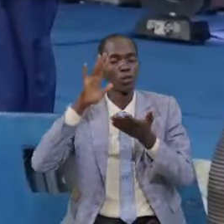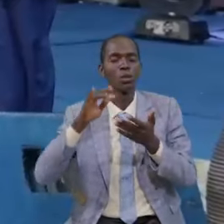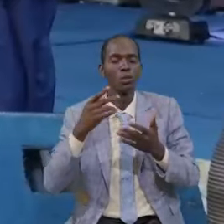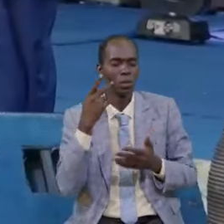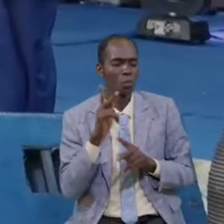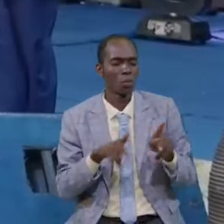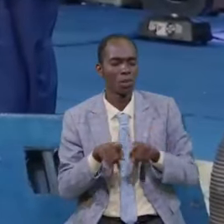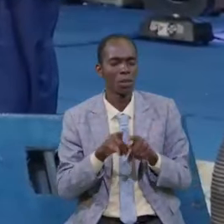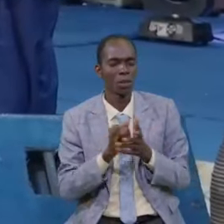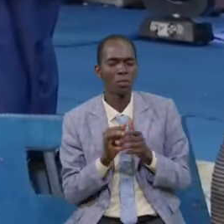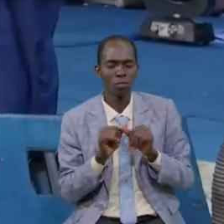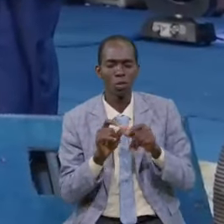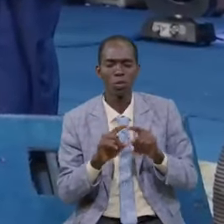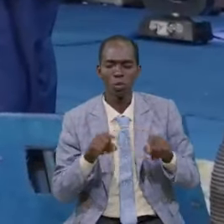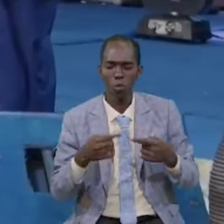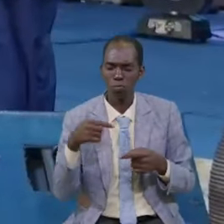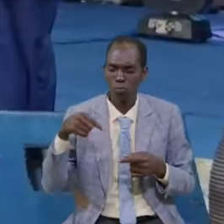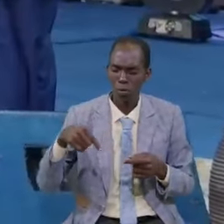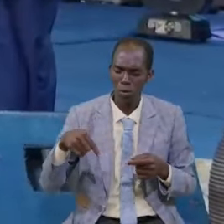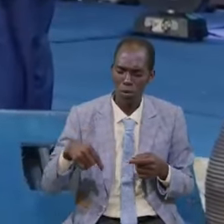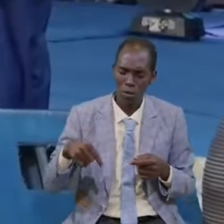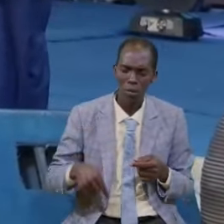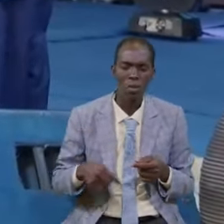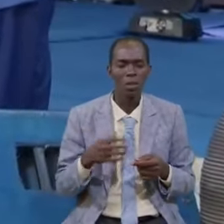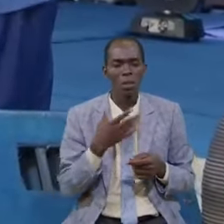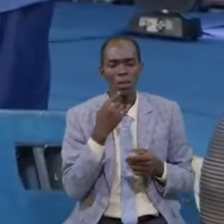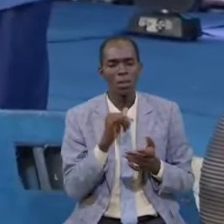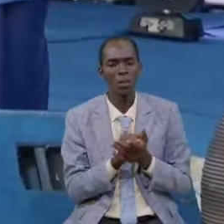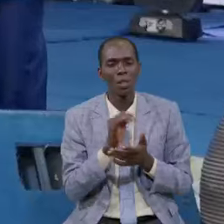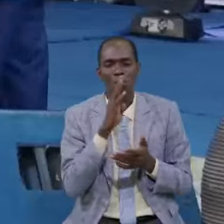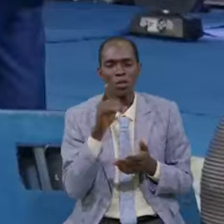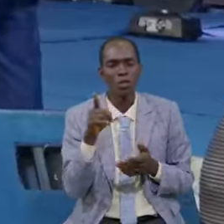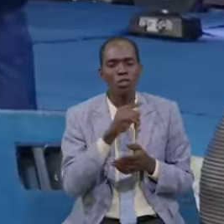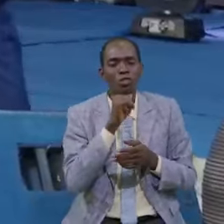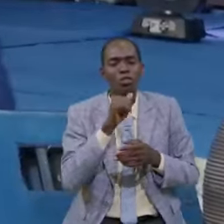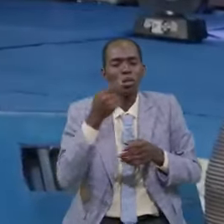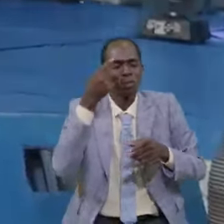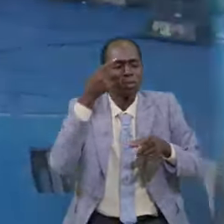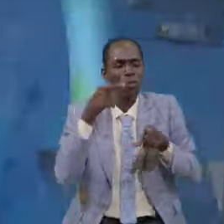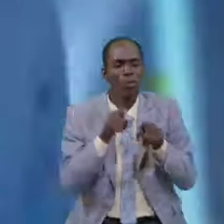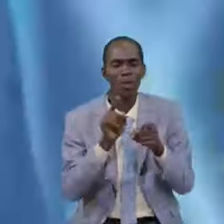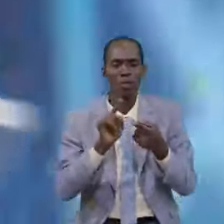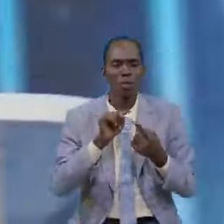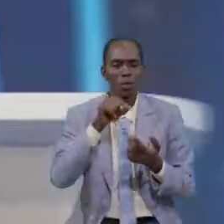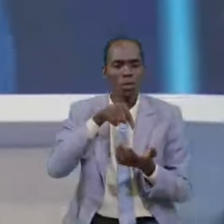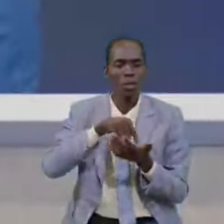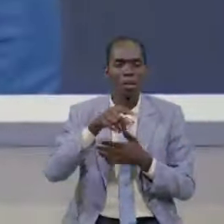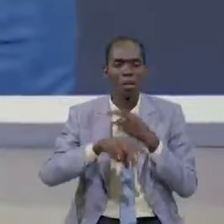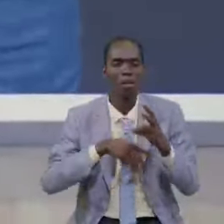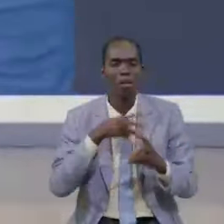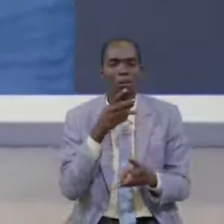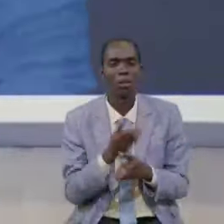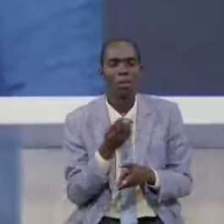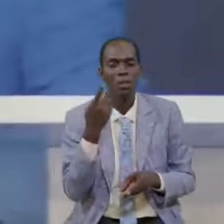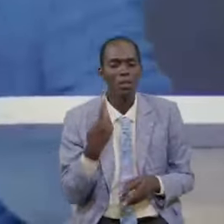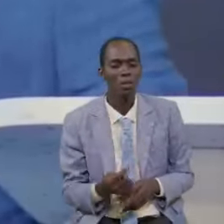your life, it says, be not conformed to this world. The rotting language of the world